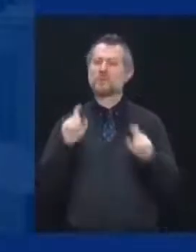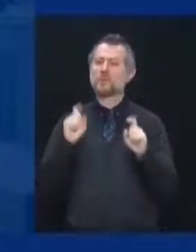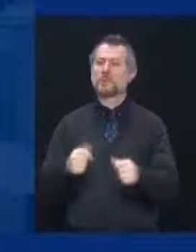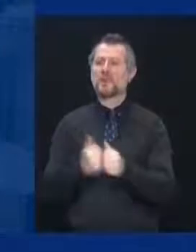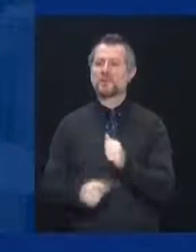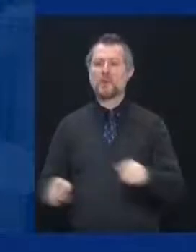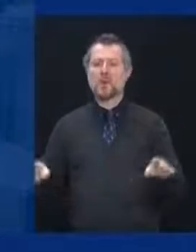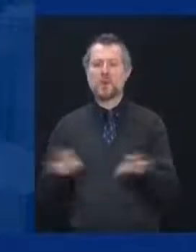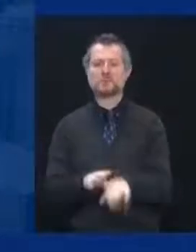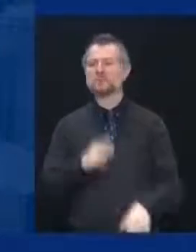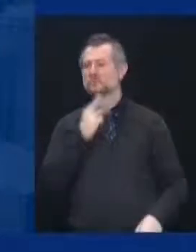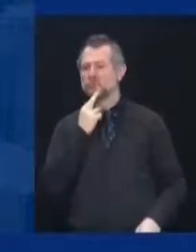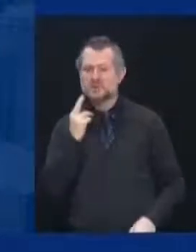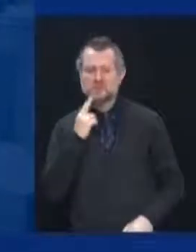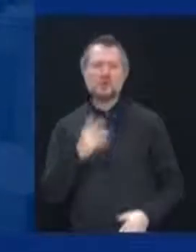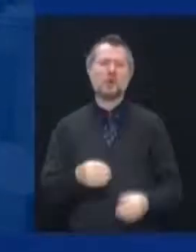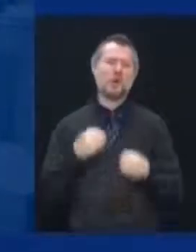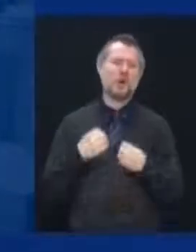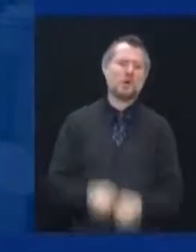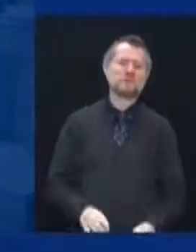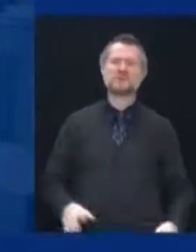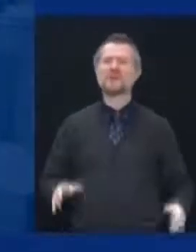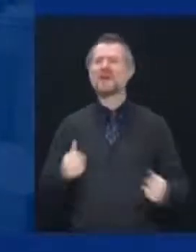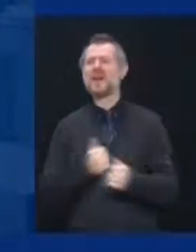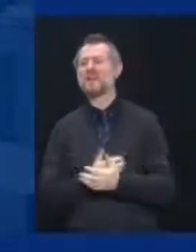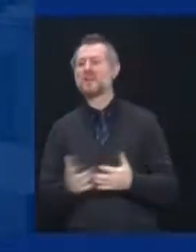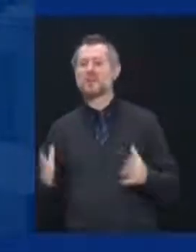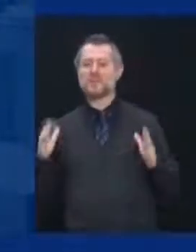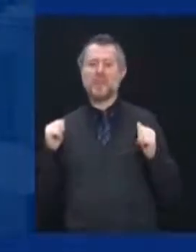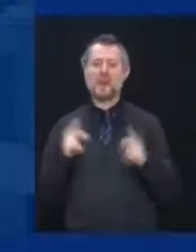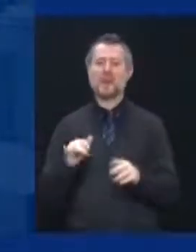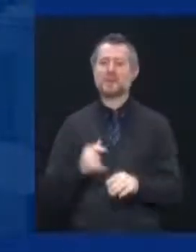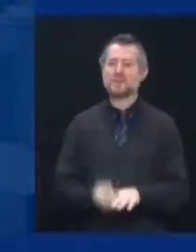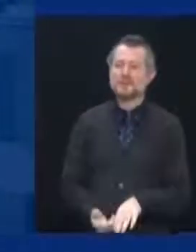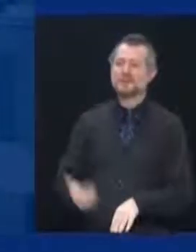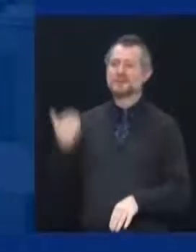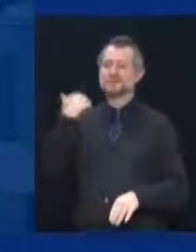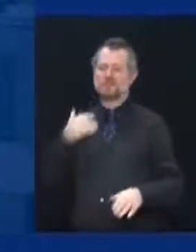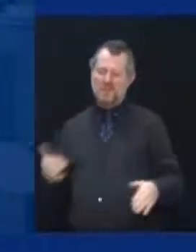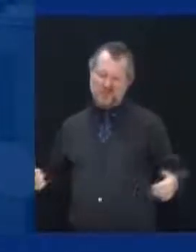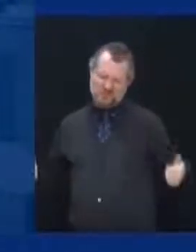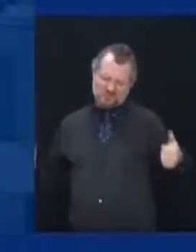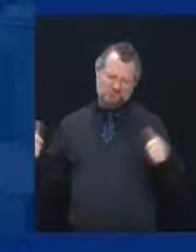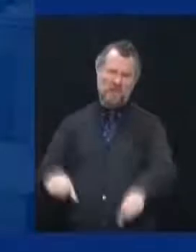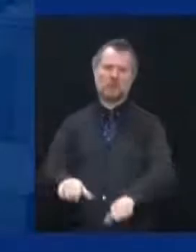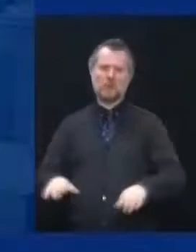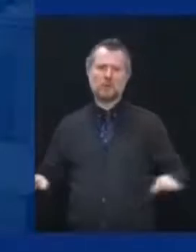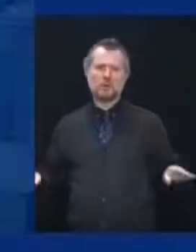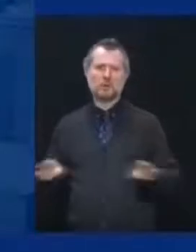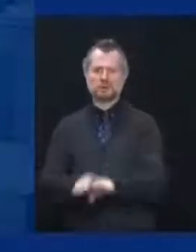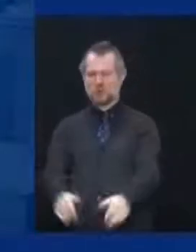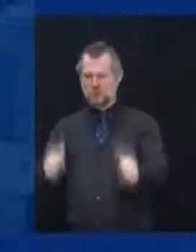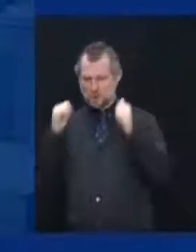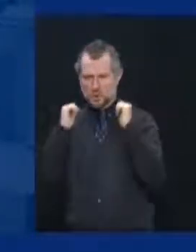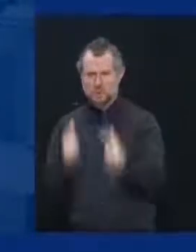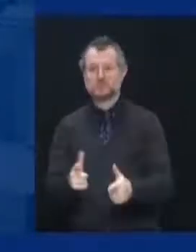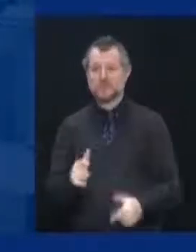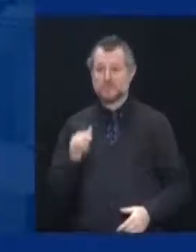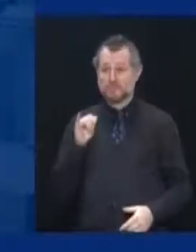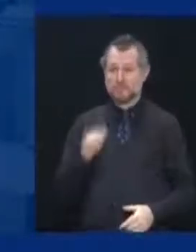restaurant, every office, we go right back to full shutdown. That is the worst-case scenario.